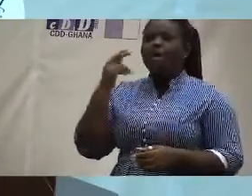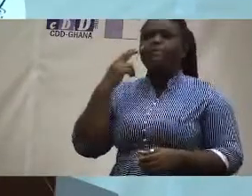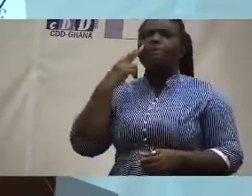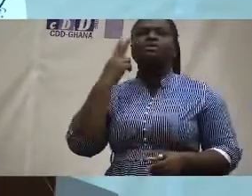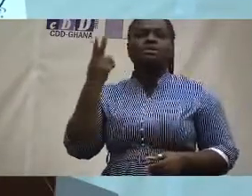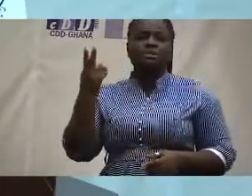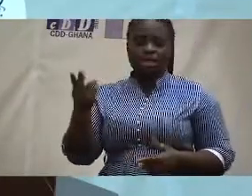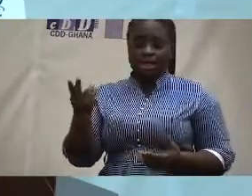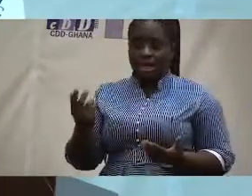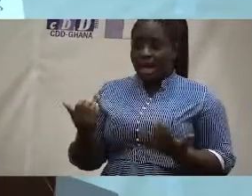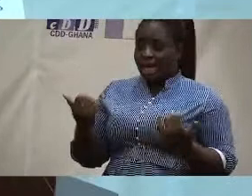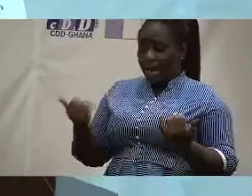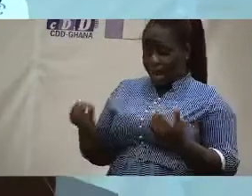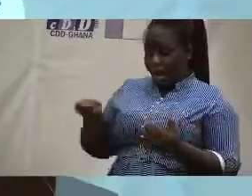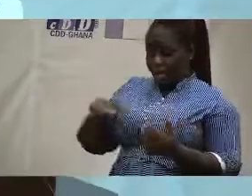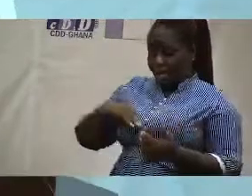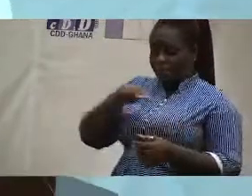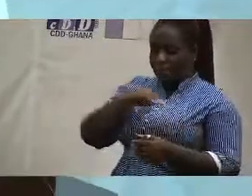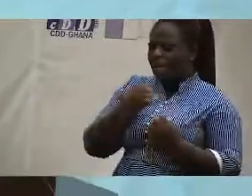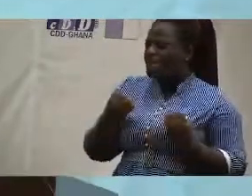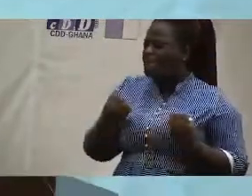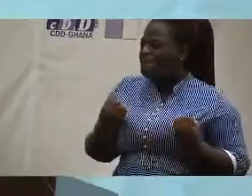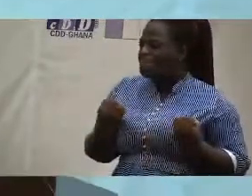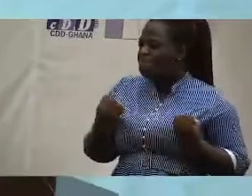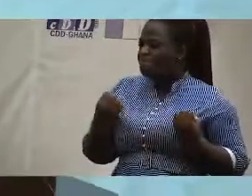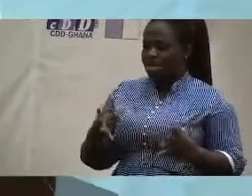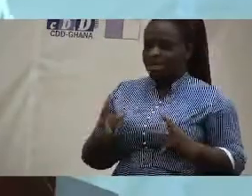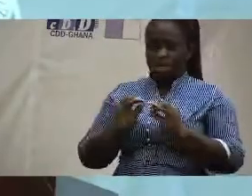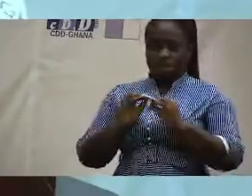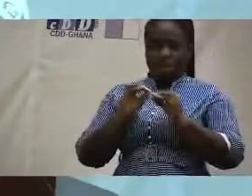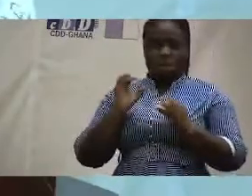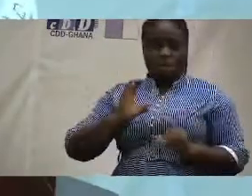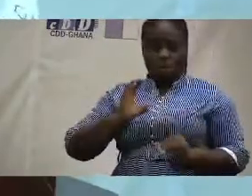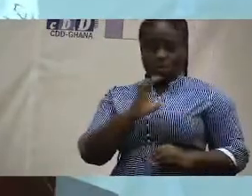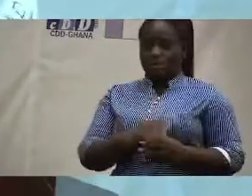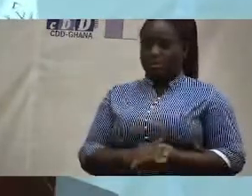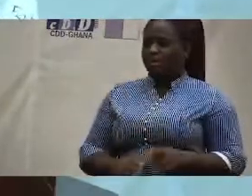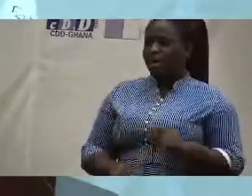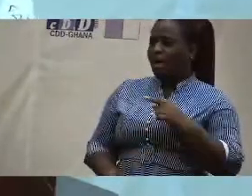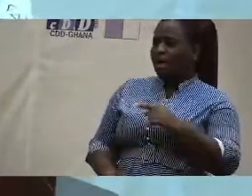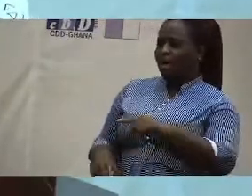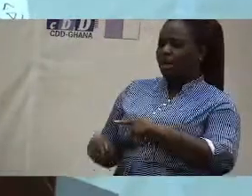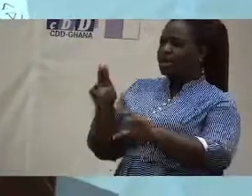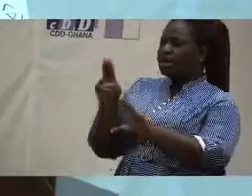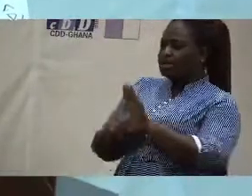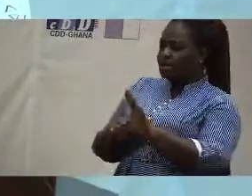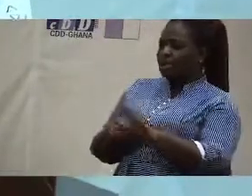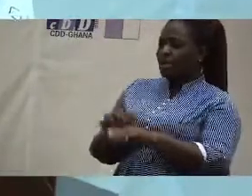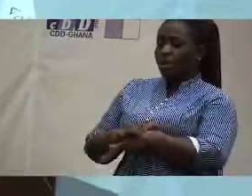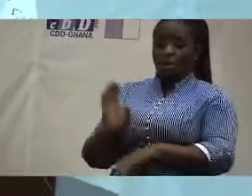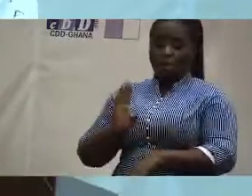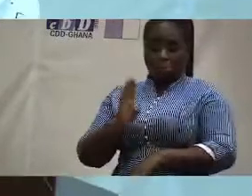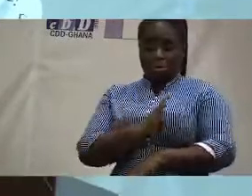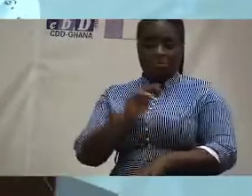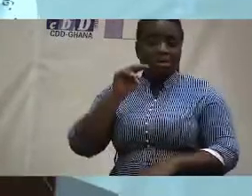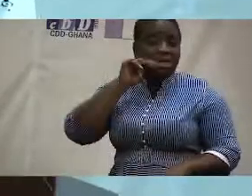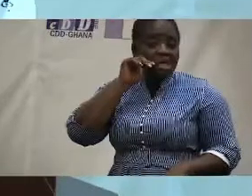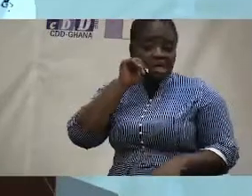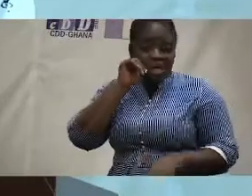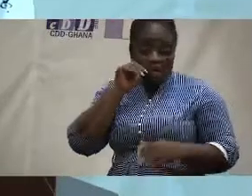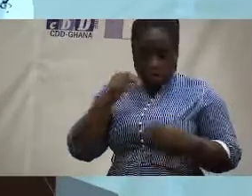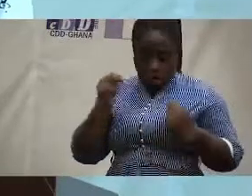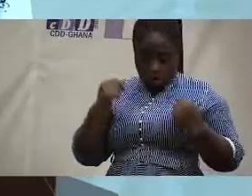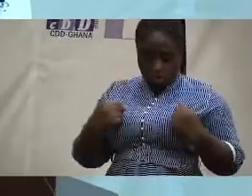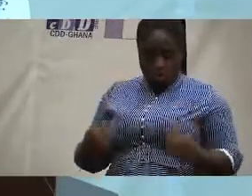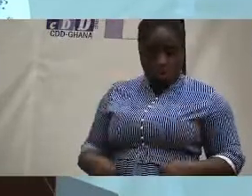recognized and led to her membership of many reputable committees. She sits on the board of the Nigerian National Human